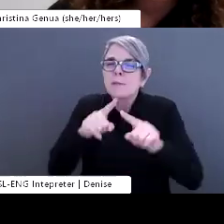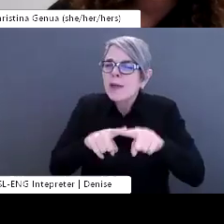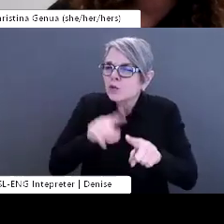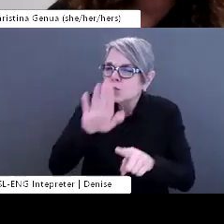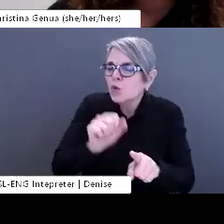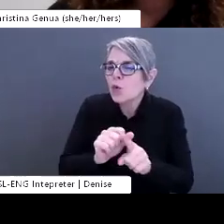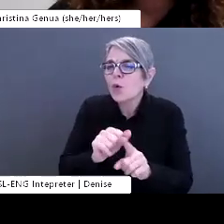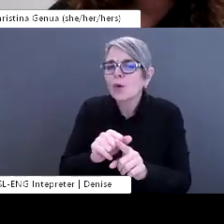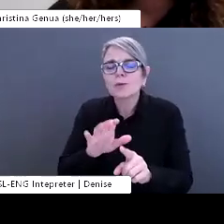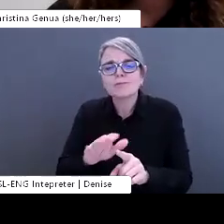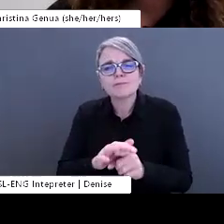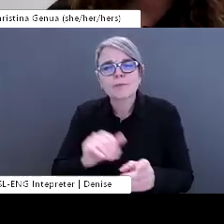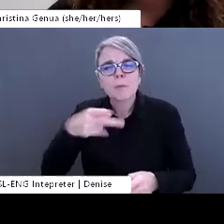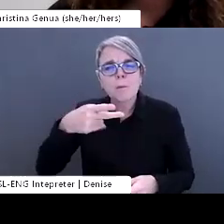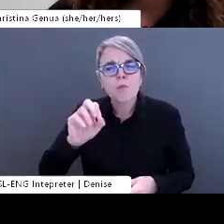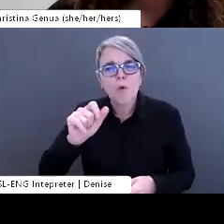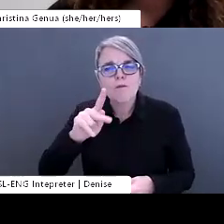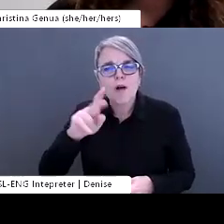deposit.